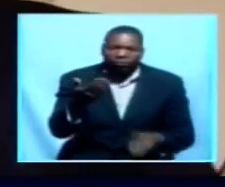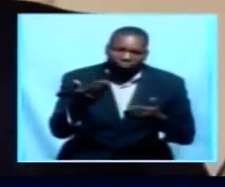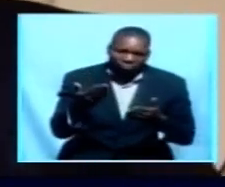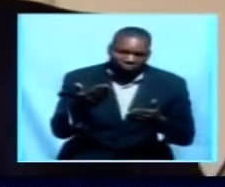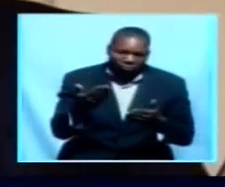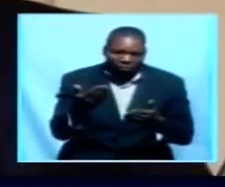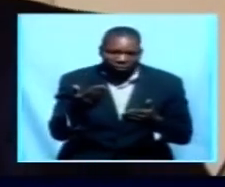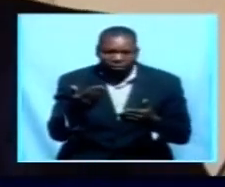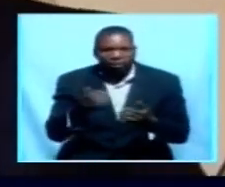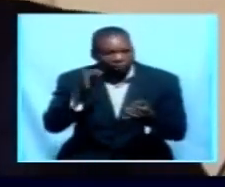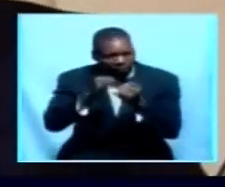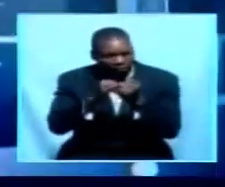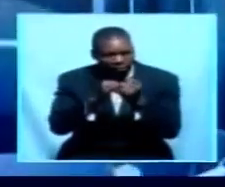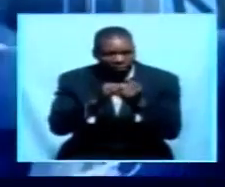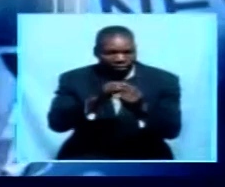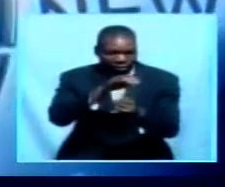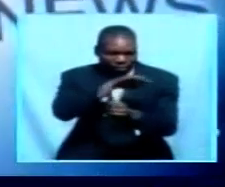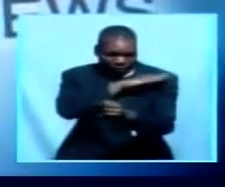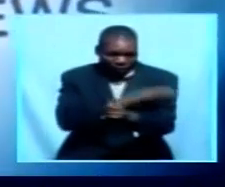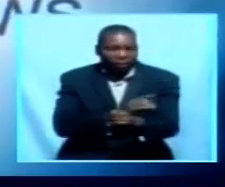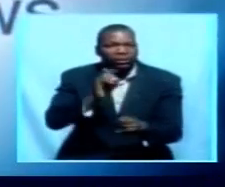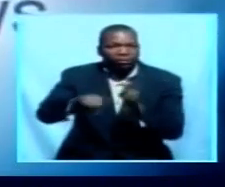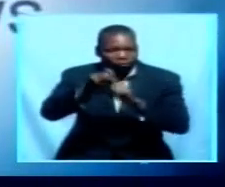Club in September.